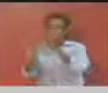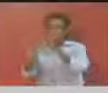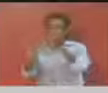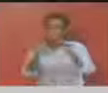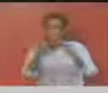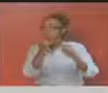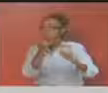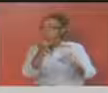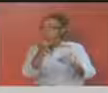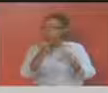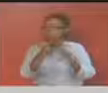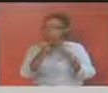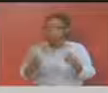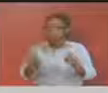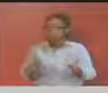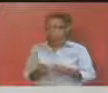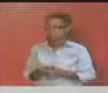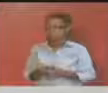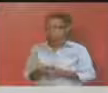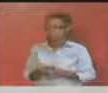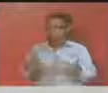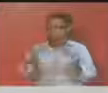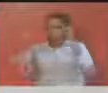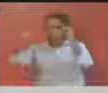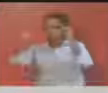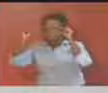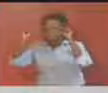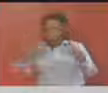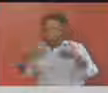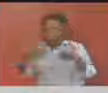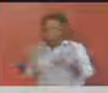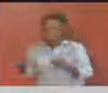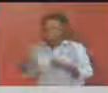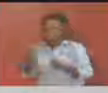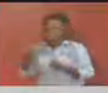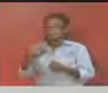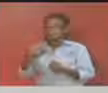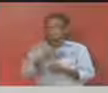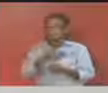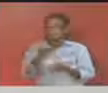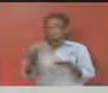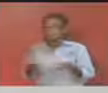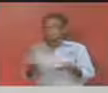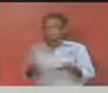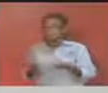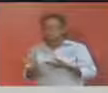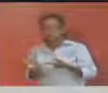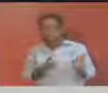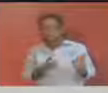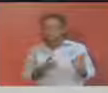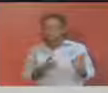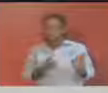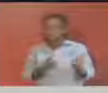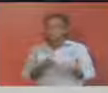We at the Ministry of Health, we are ready and willing to accept